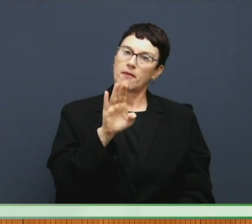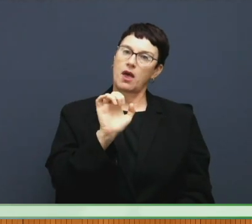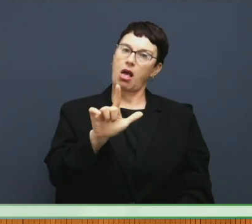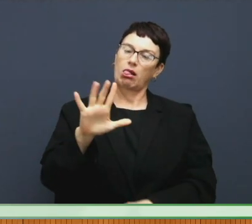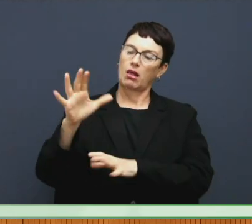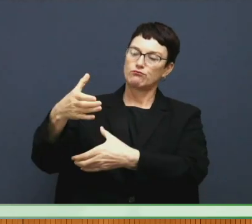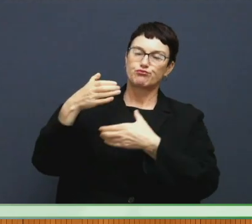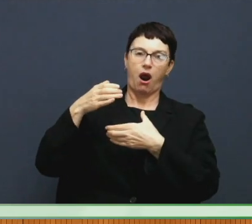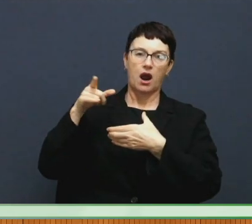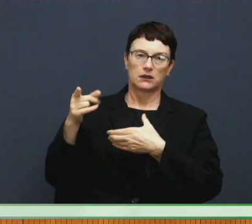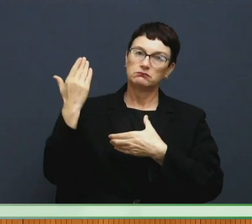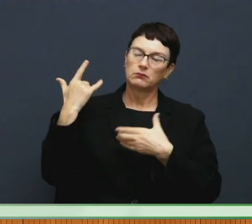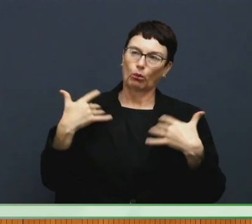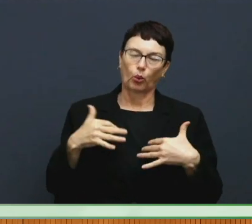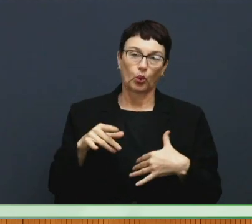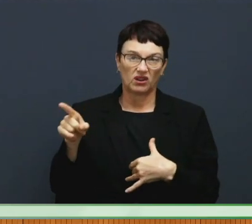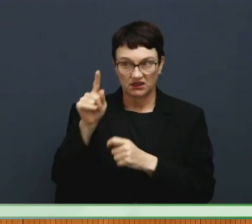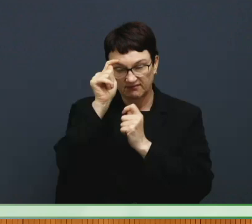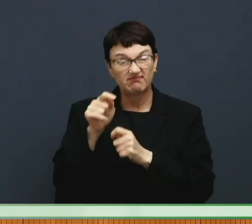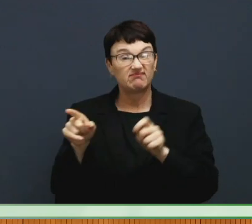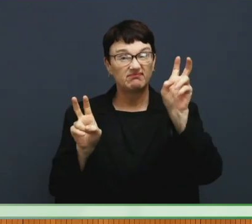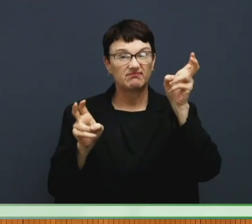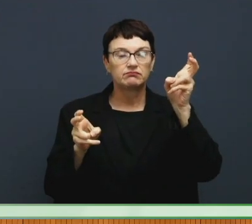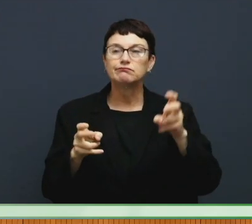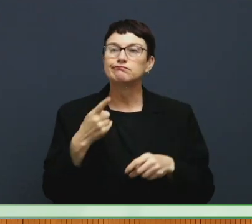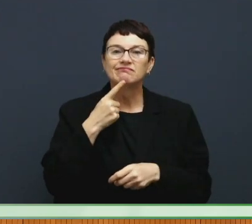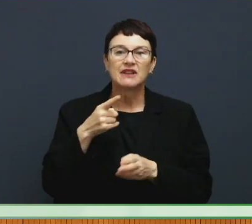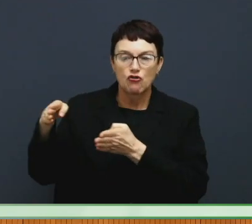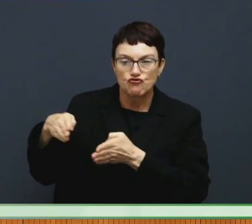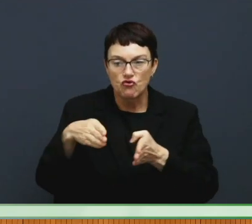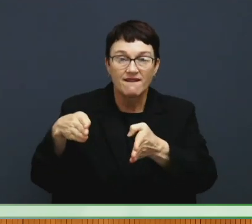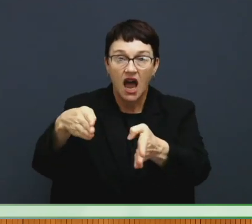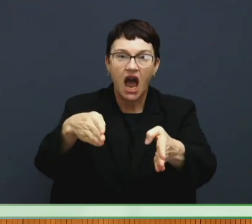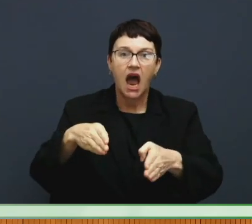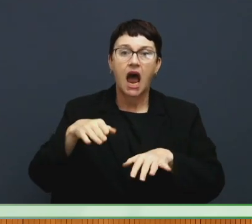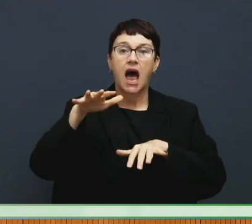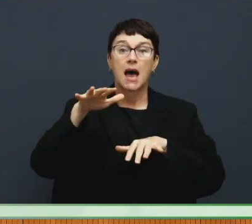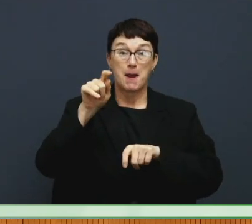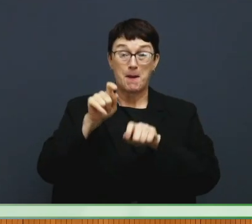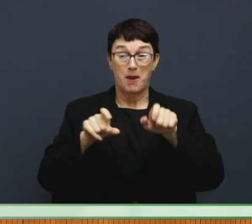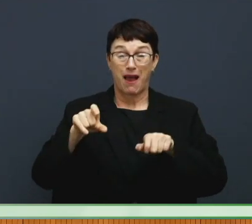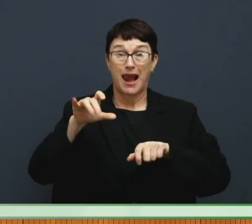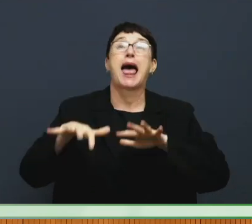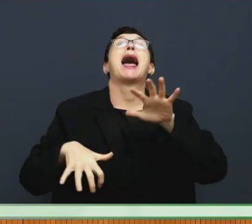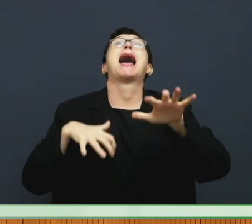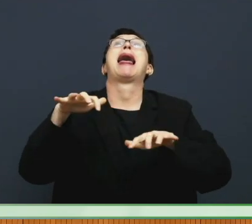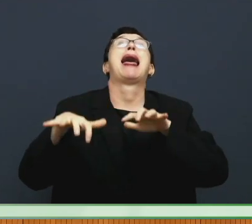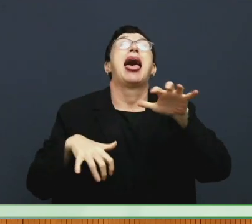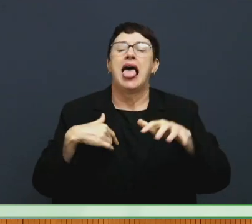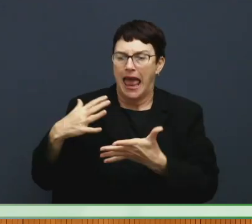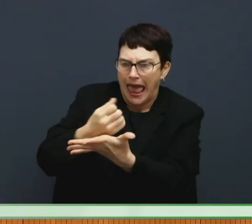where we need to stop just pulling people out of the river. We need to go upstream and find out why they're falling